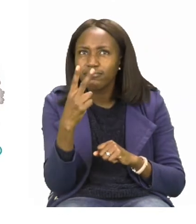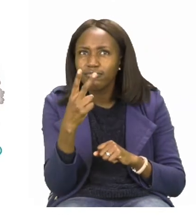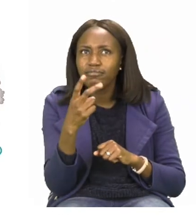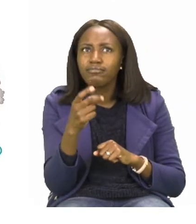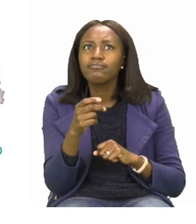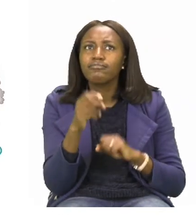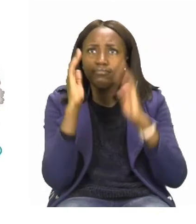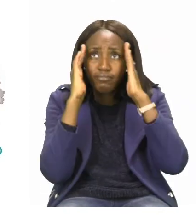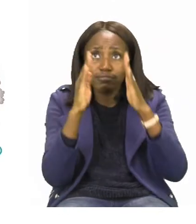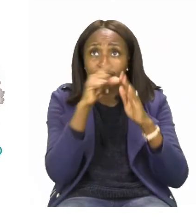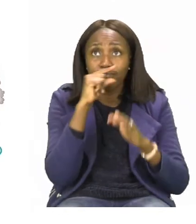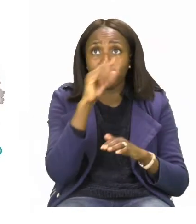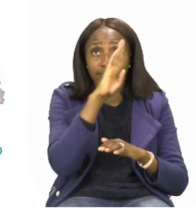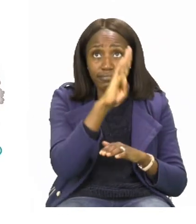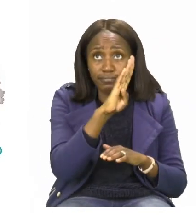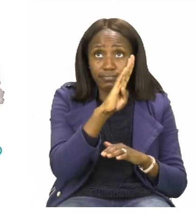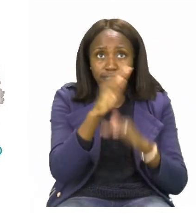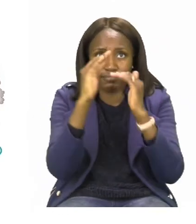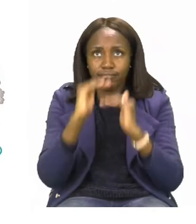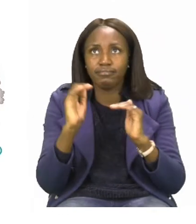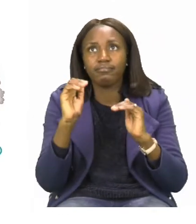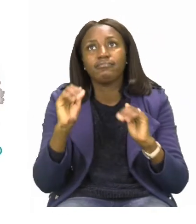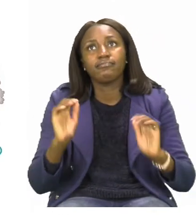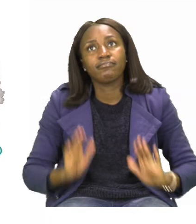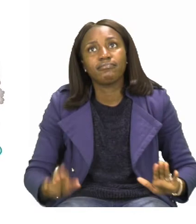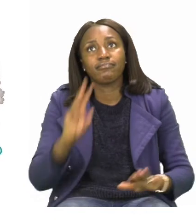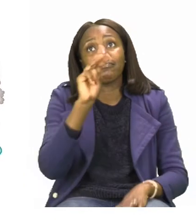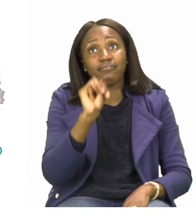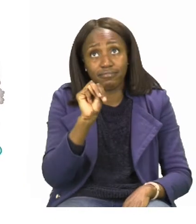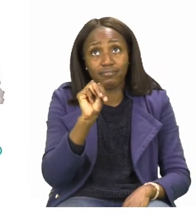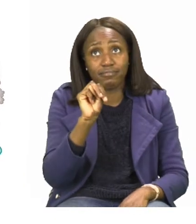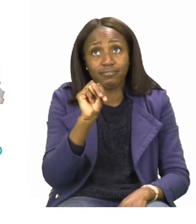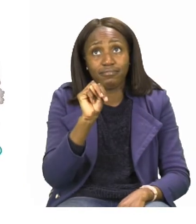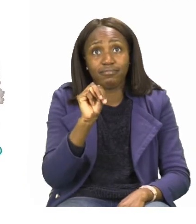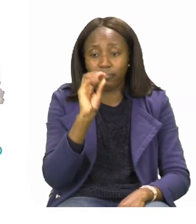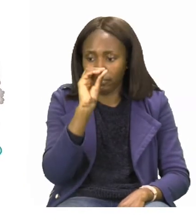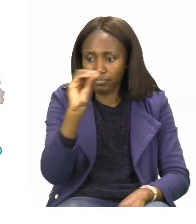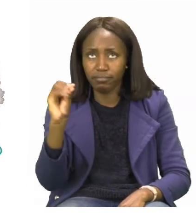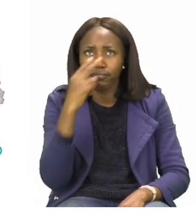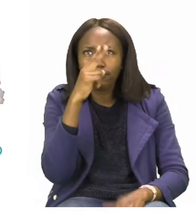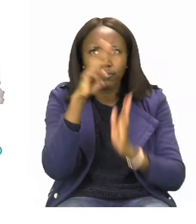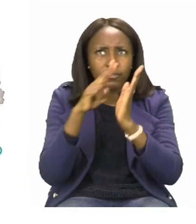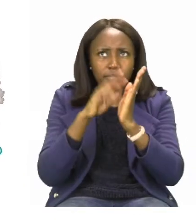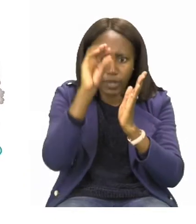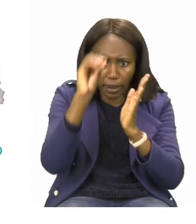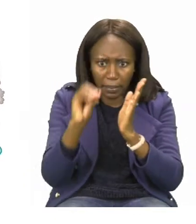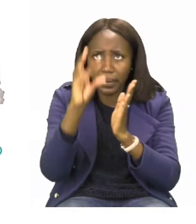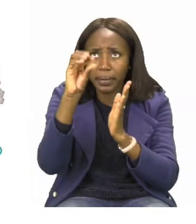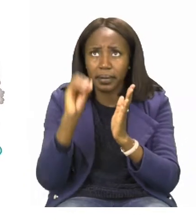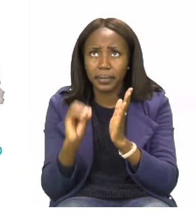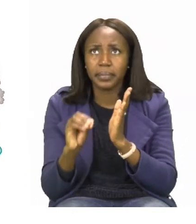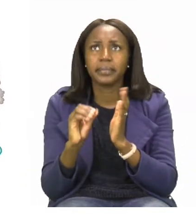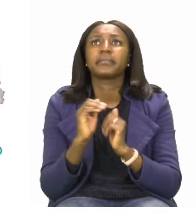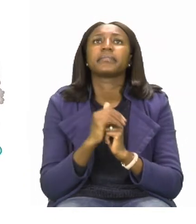you to complete are for Ben and Mona. So now that we have read our questions,